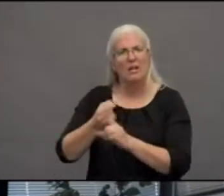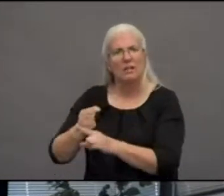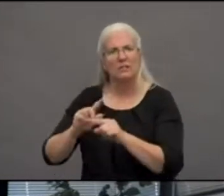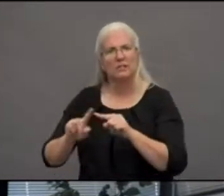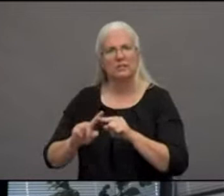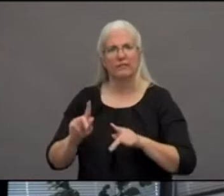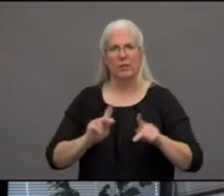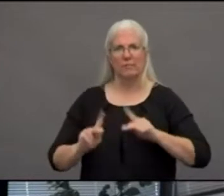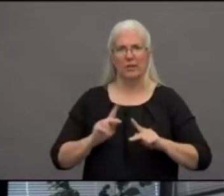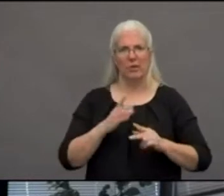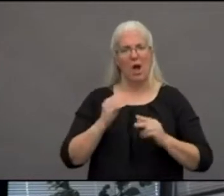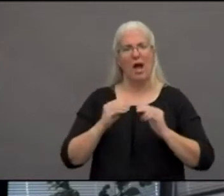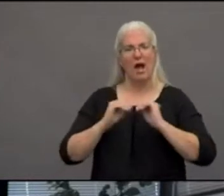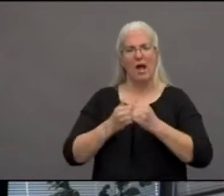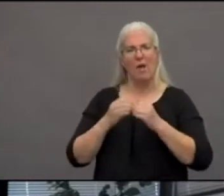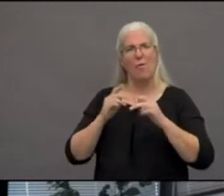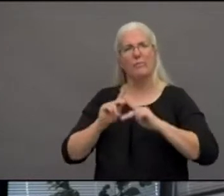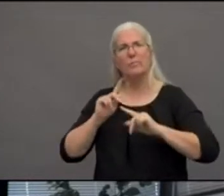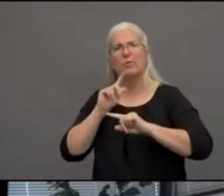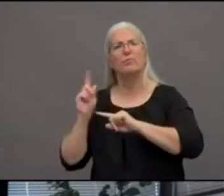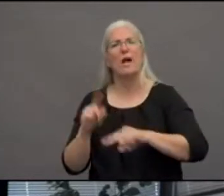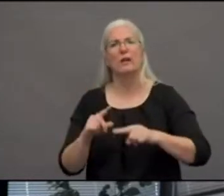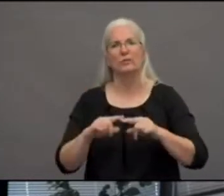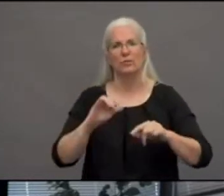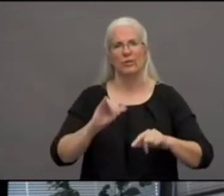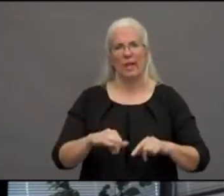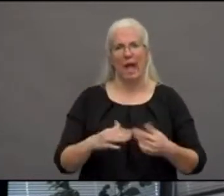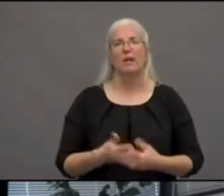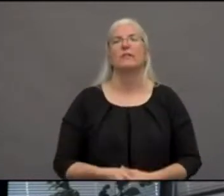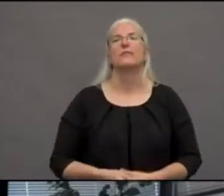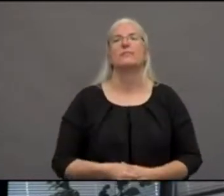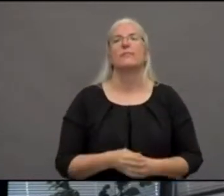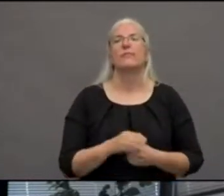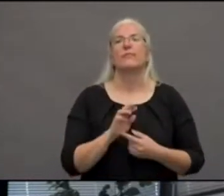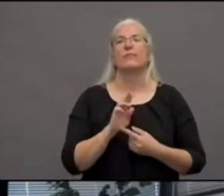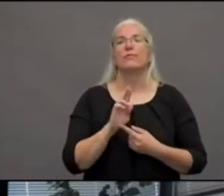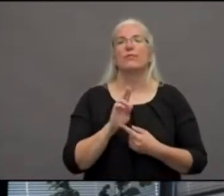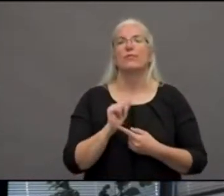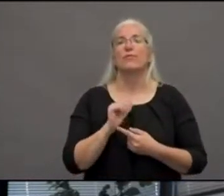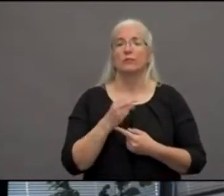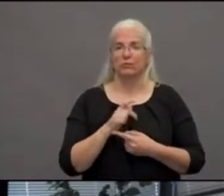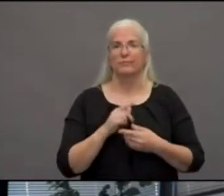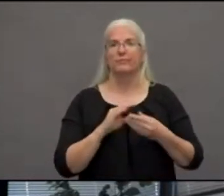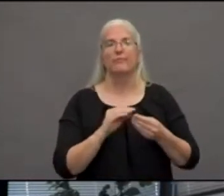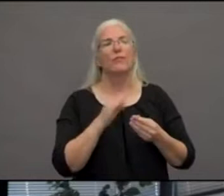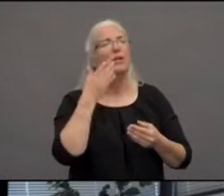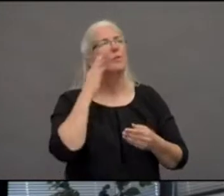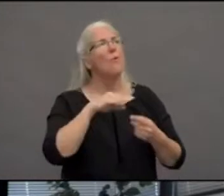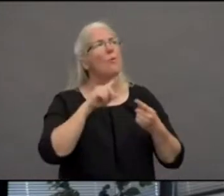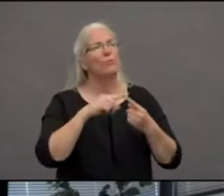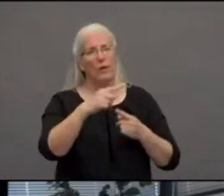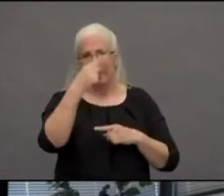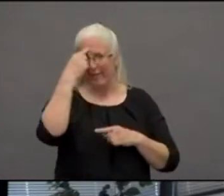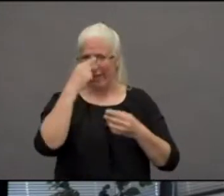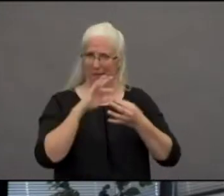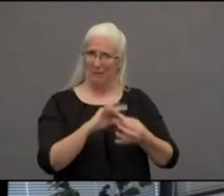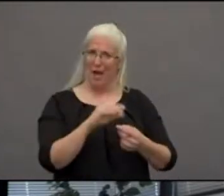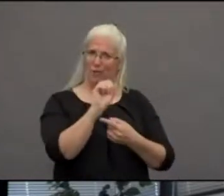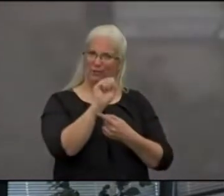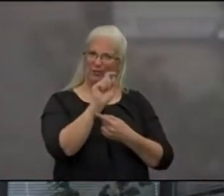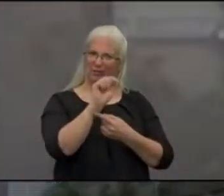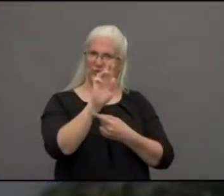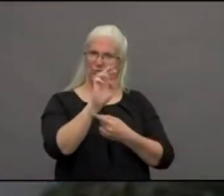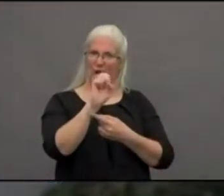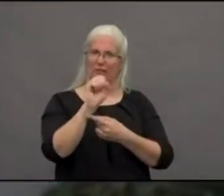this pandemic right now? When we think about stress, there's 3 different categories, if you will, that we think about.